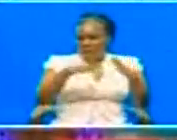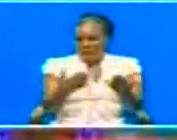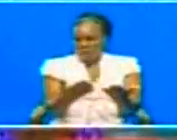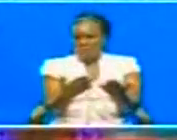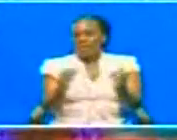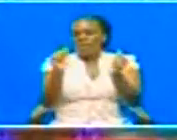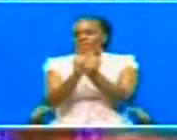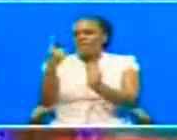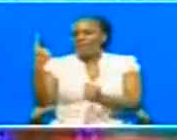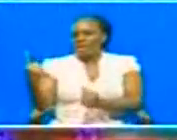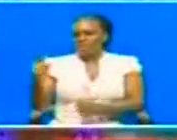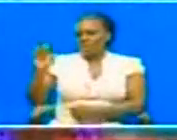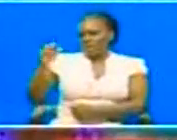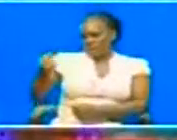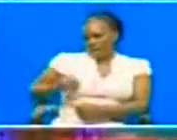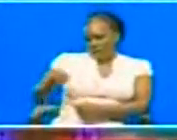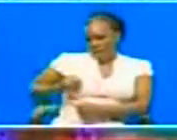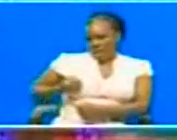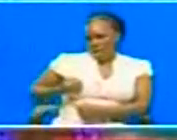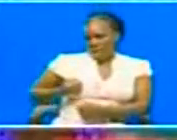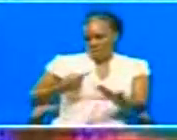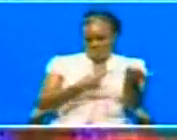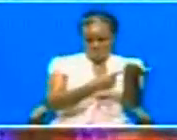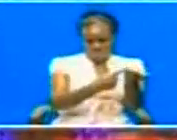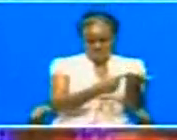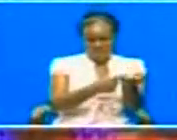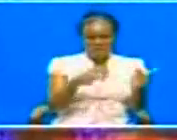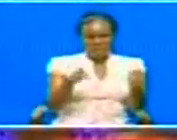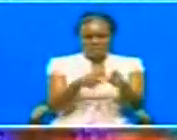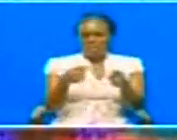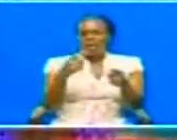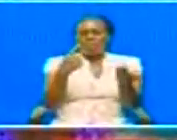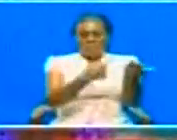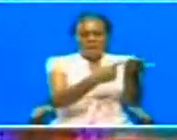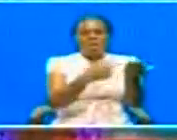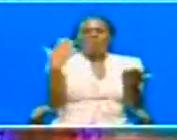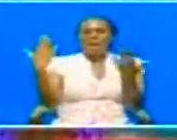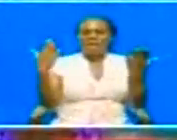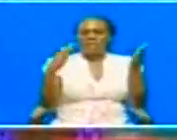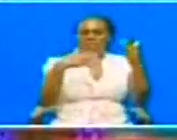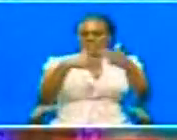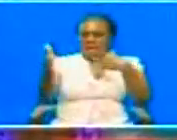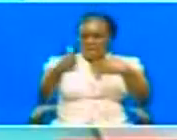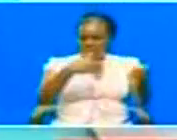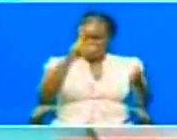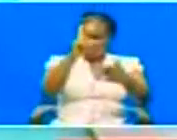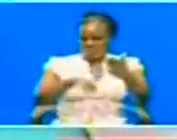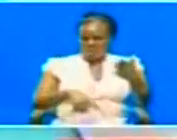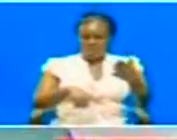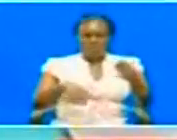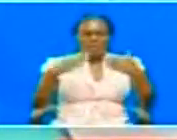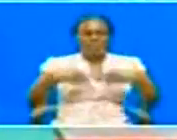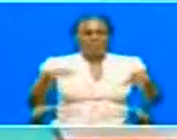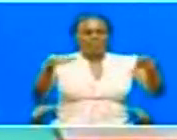11 girls with albinism as my members. So these two brown hands signify the hands of the trustees